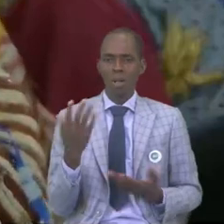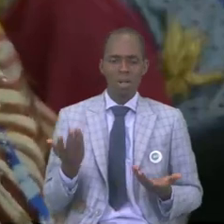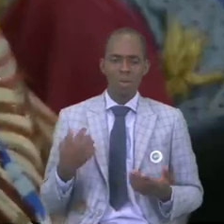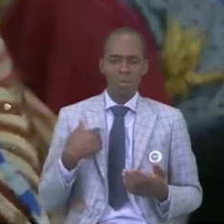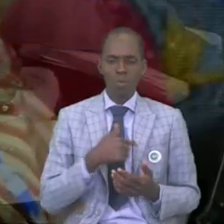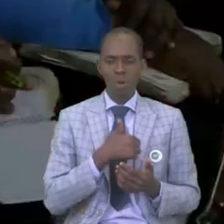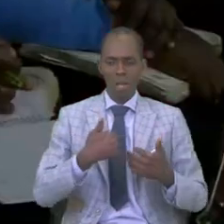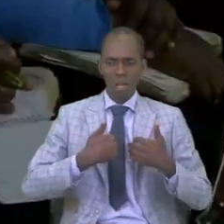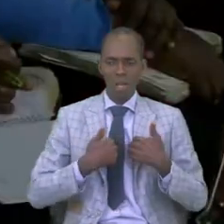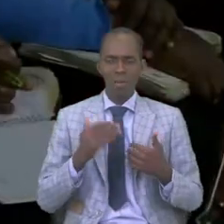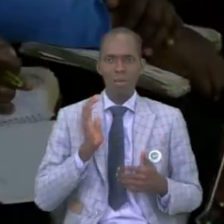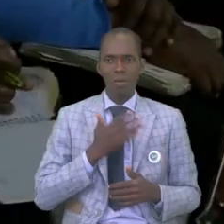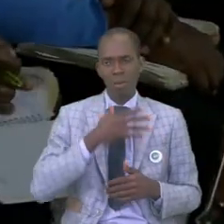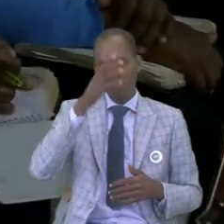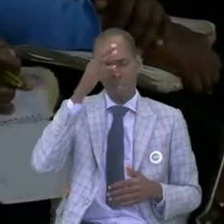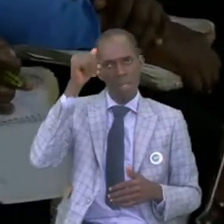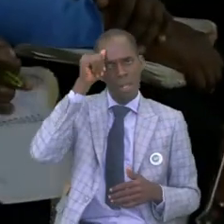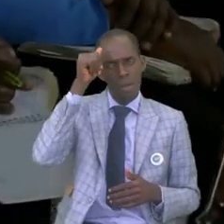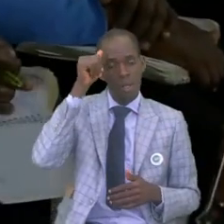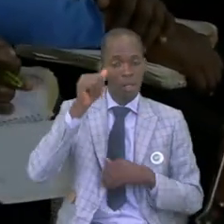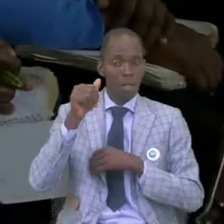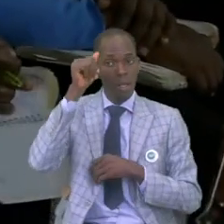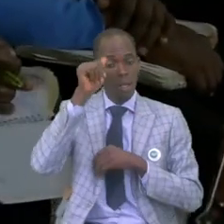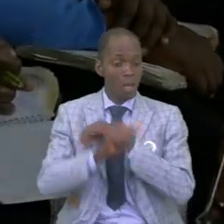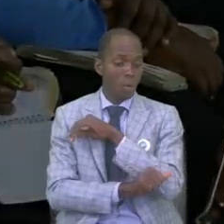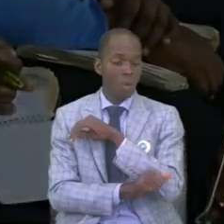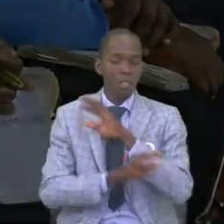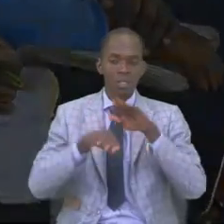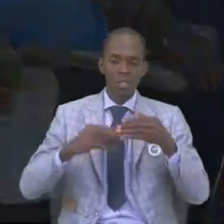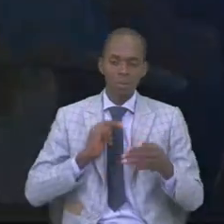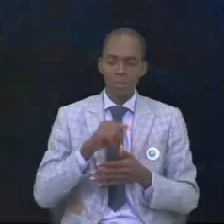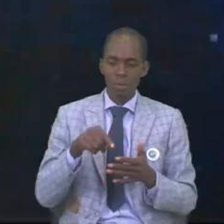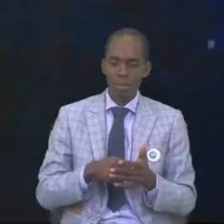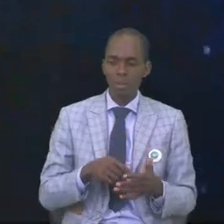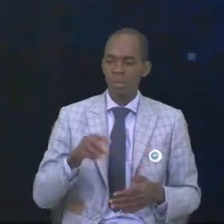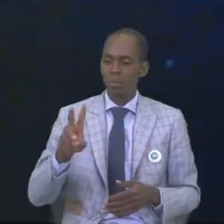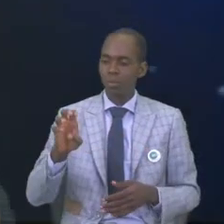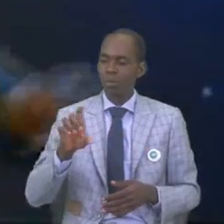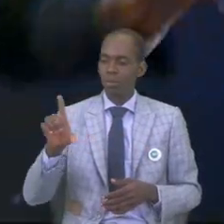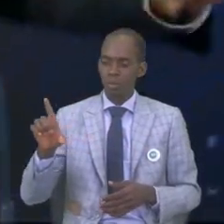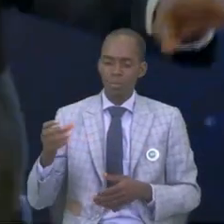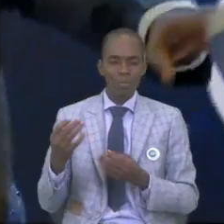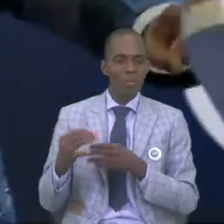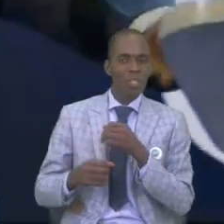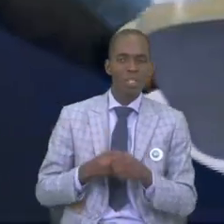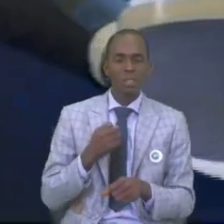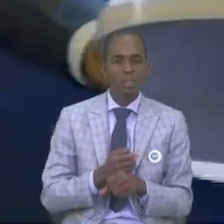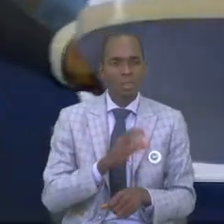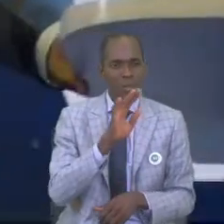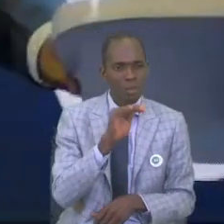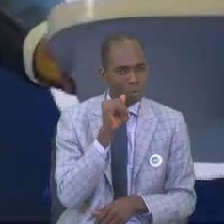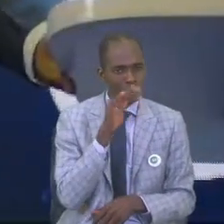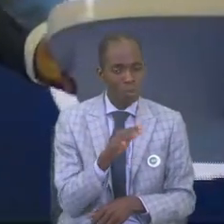gave us this well, and we have been drinking of this well all these many years. Woman, she